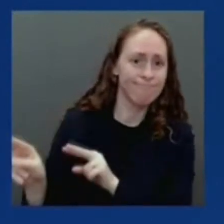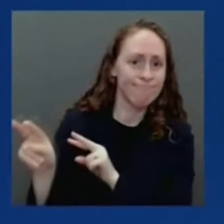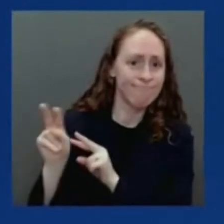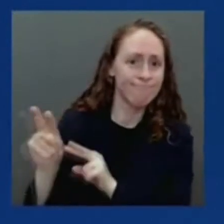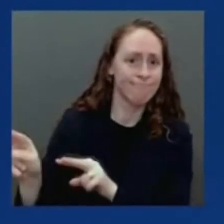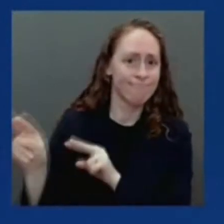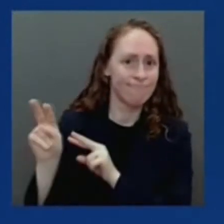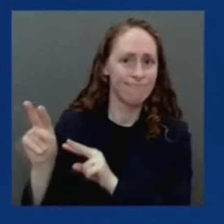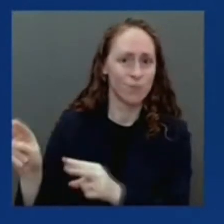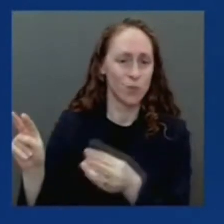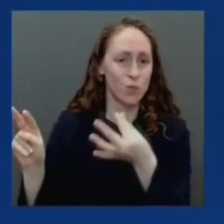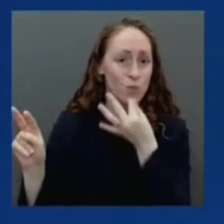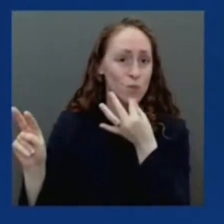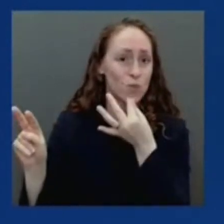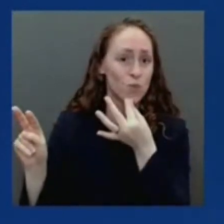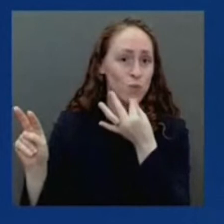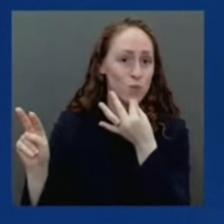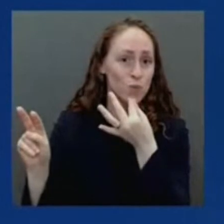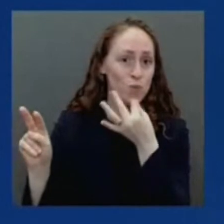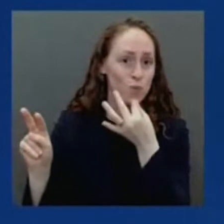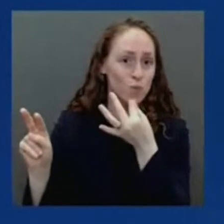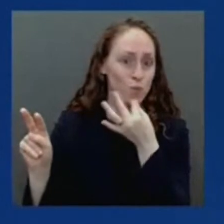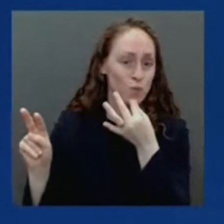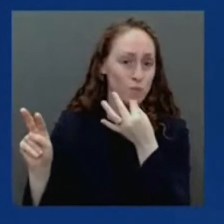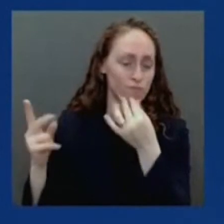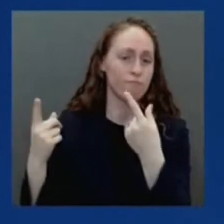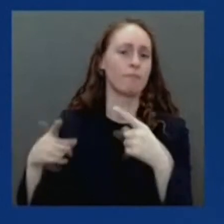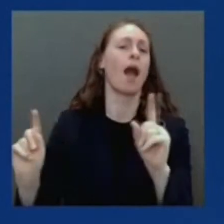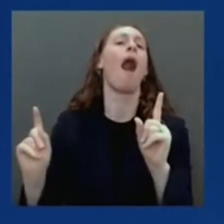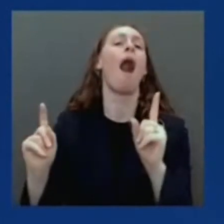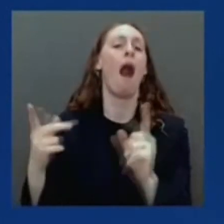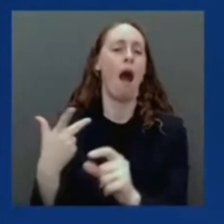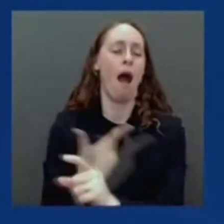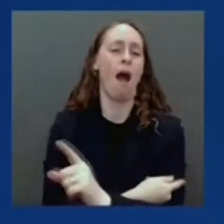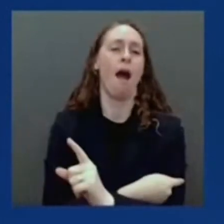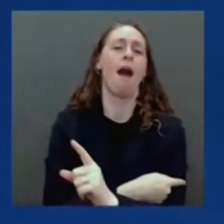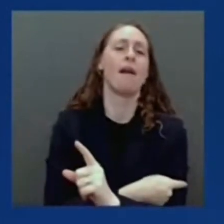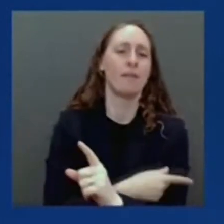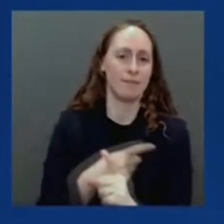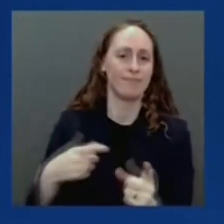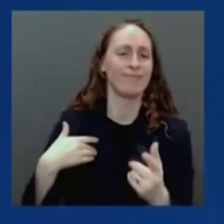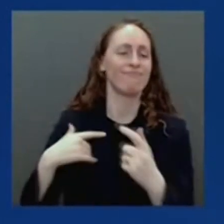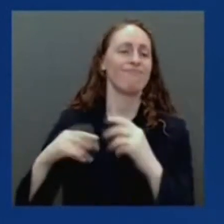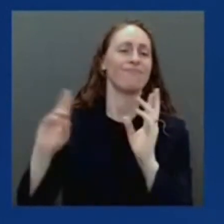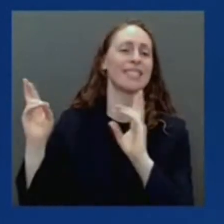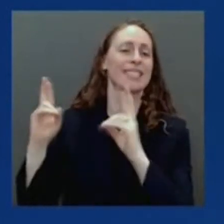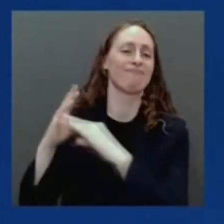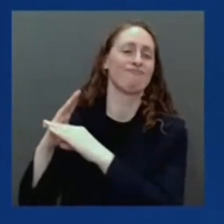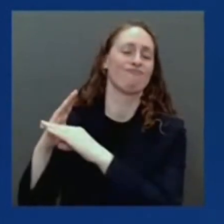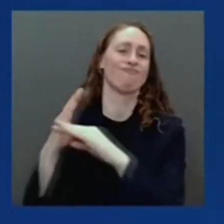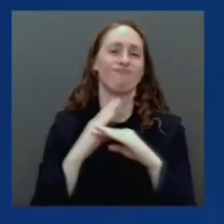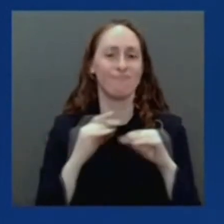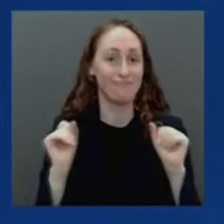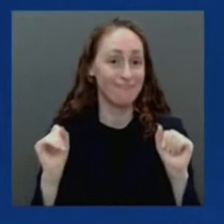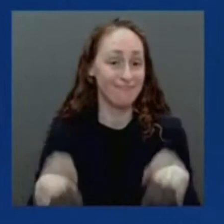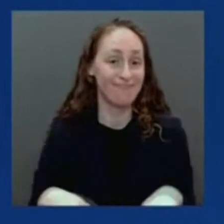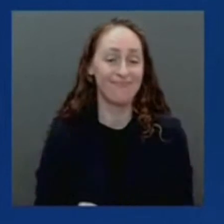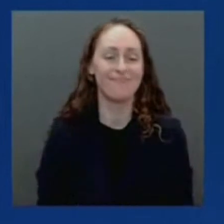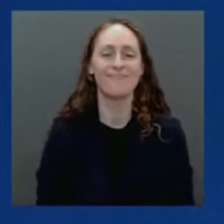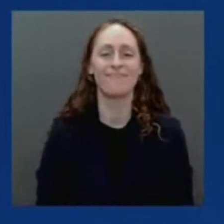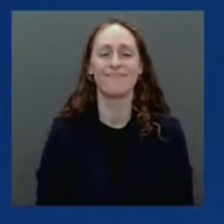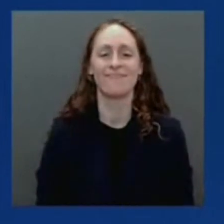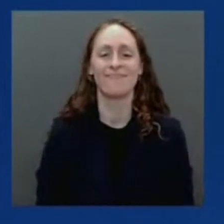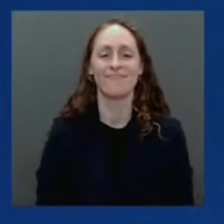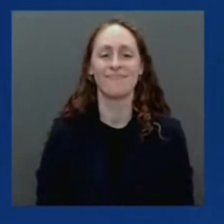of protection for our younger children and one less worry for their parents. A vaccine for children under 5 would mean we would have vaccines